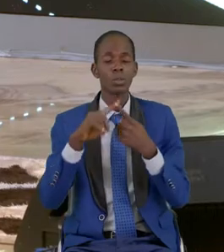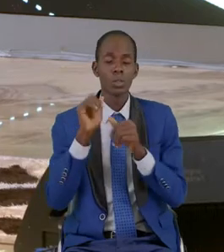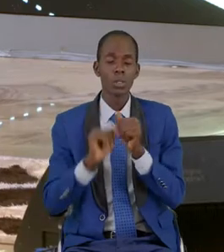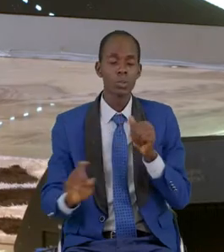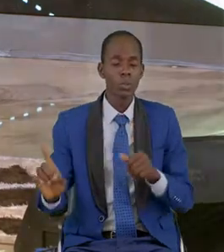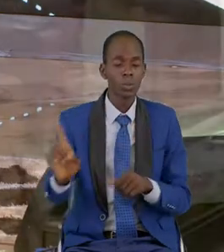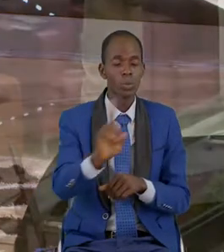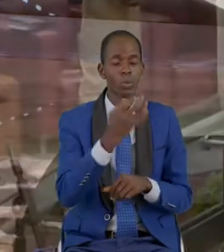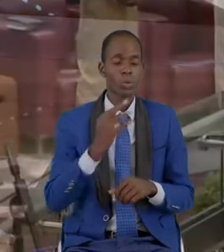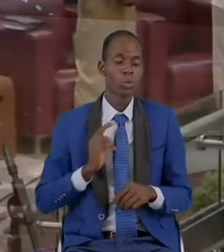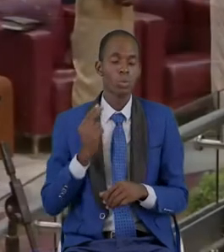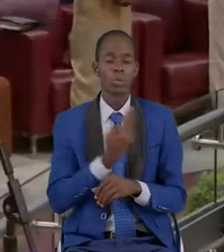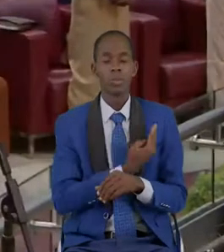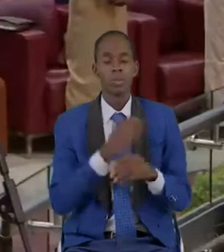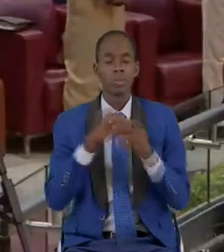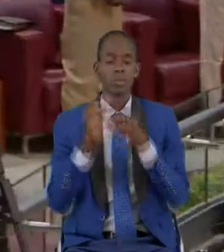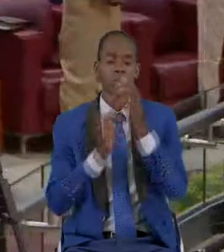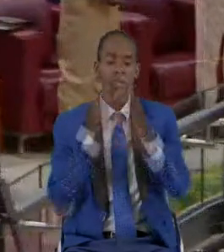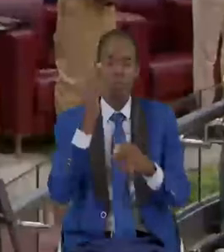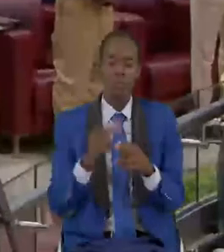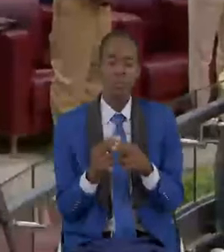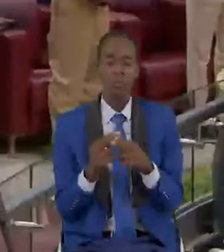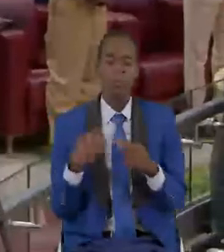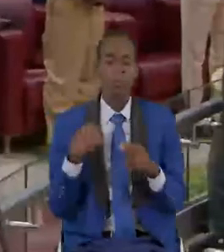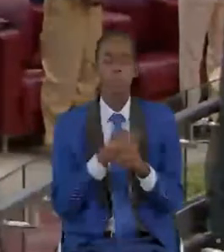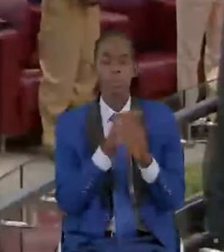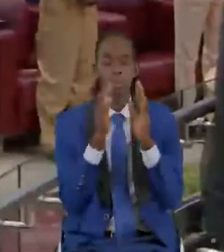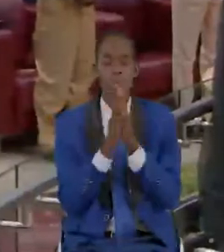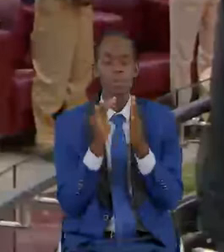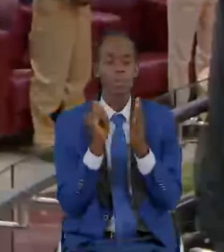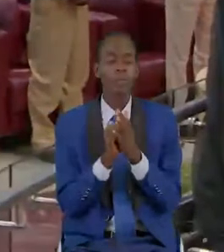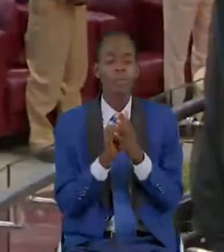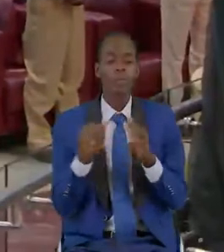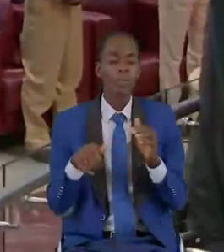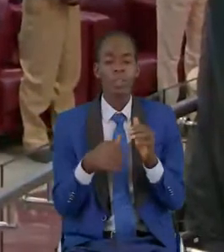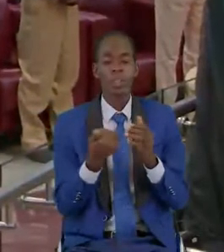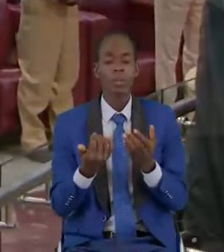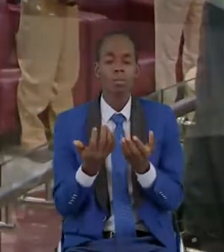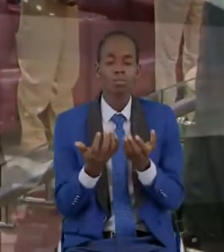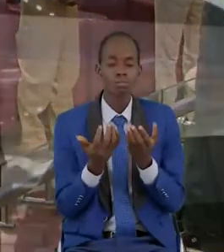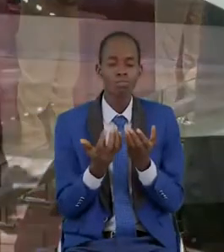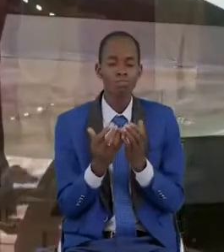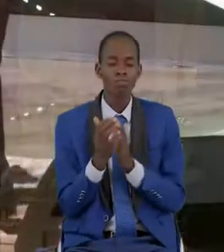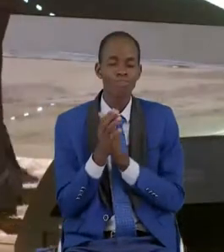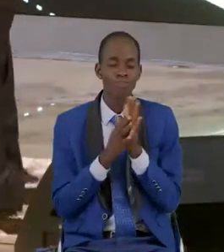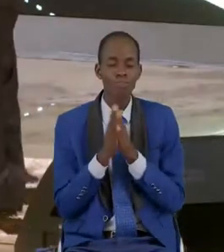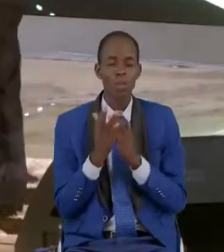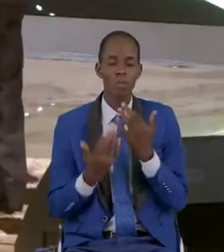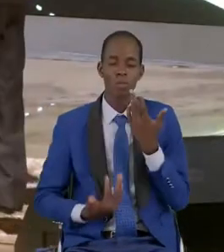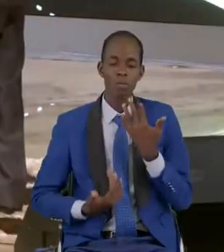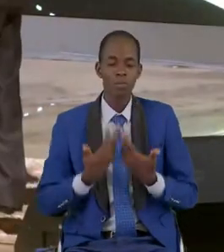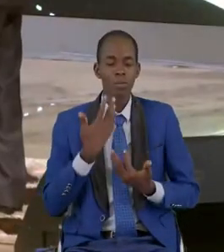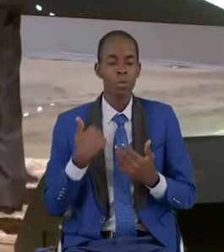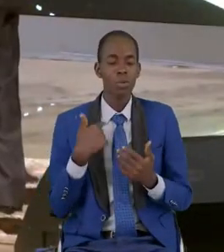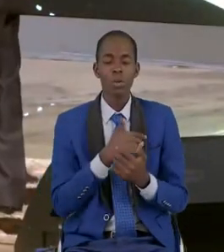in Jesus' name. We pray that any passion we have lost, any fire we have lost,